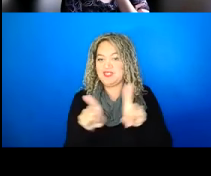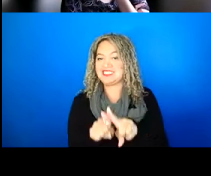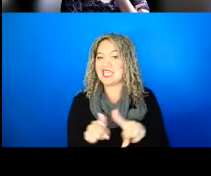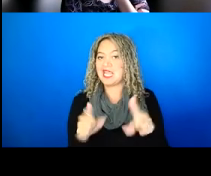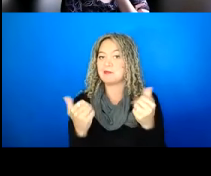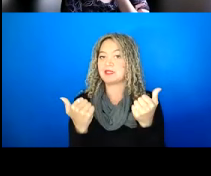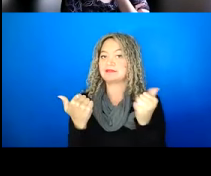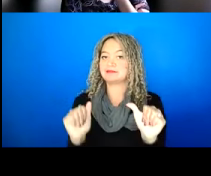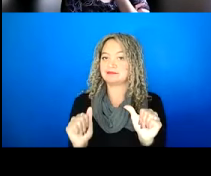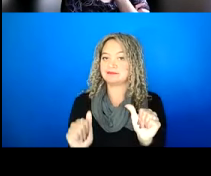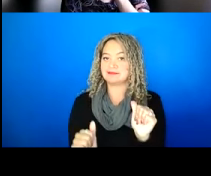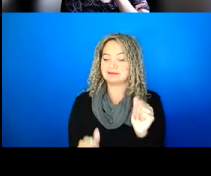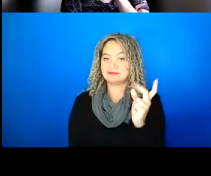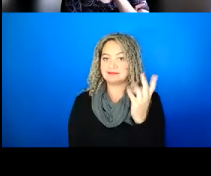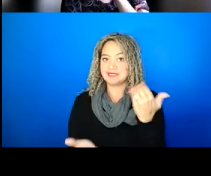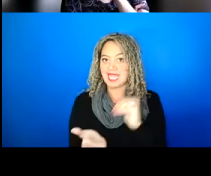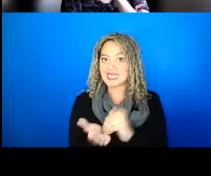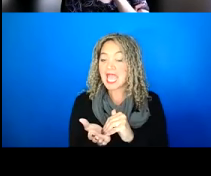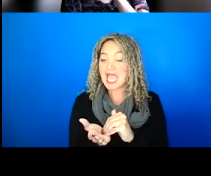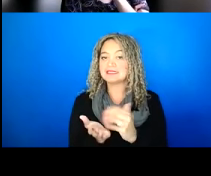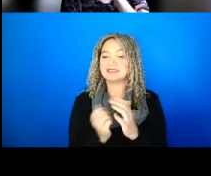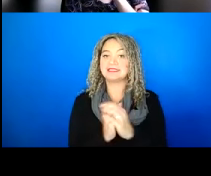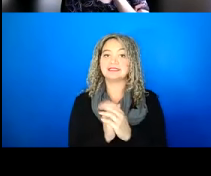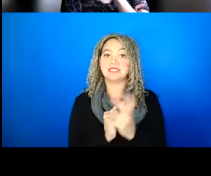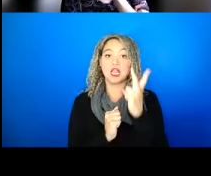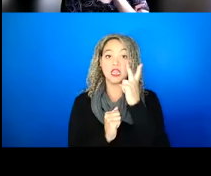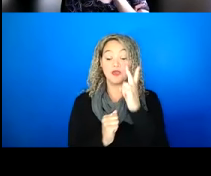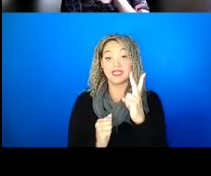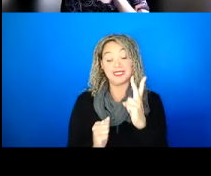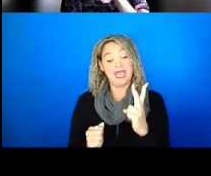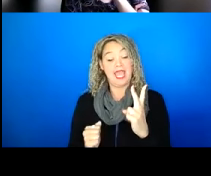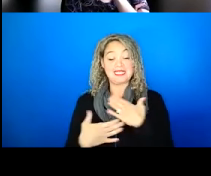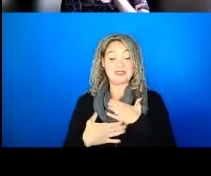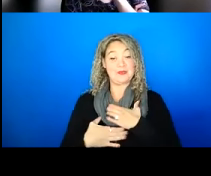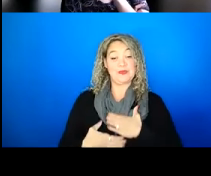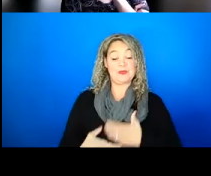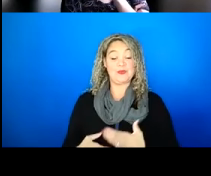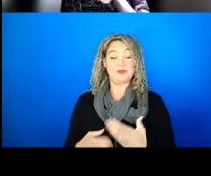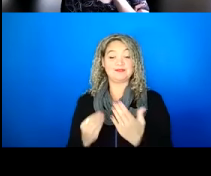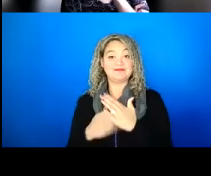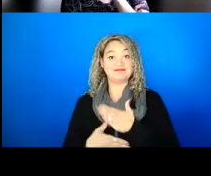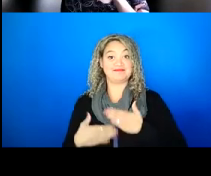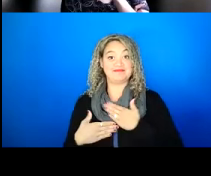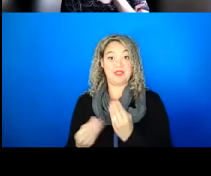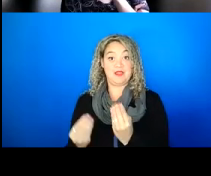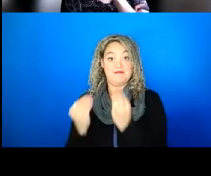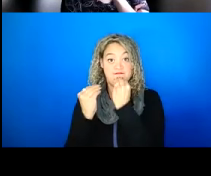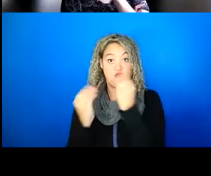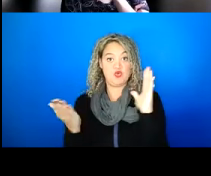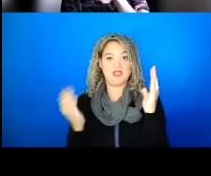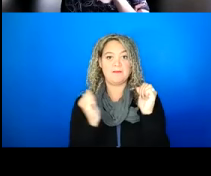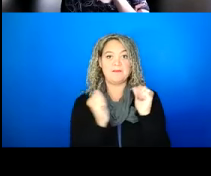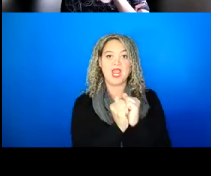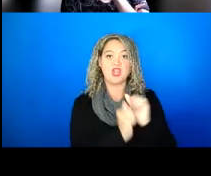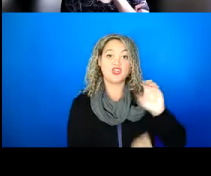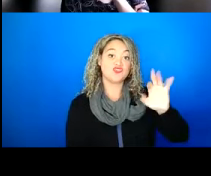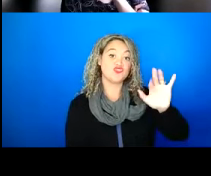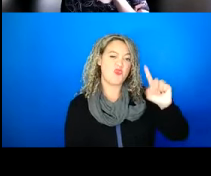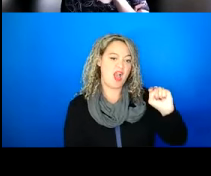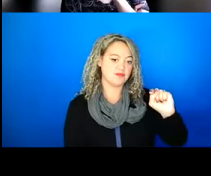again, looking at appetizing, at least for some people, foods versus objects, and